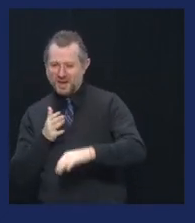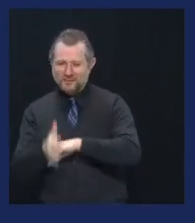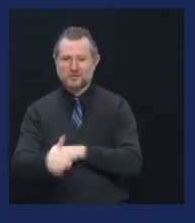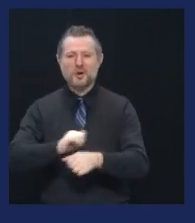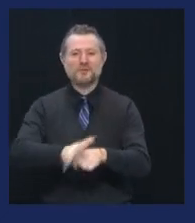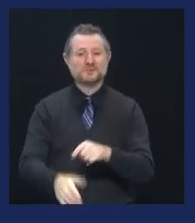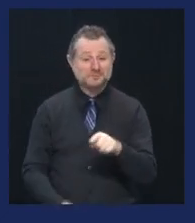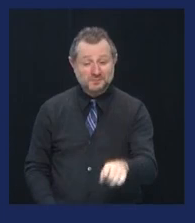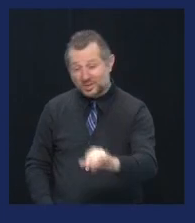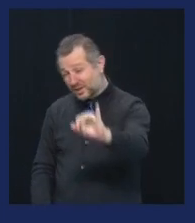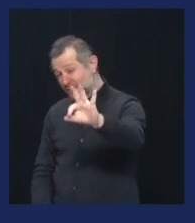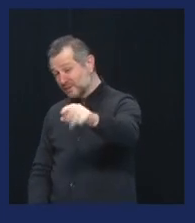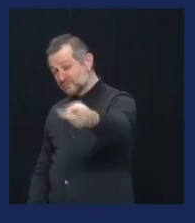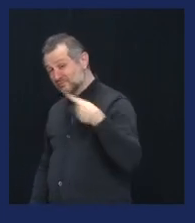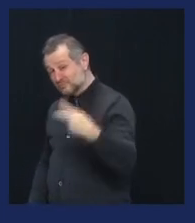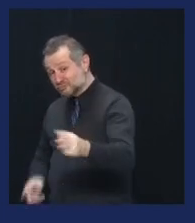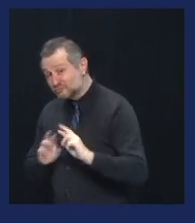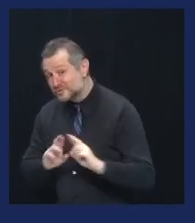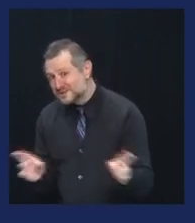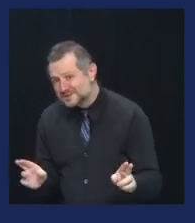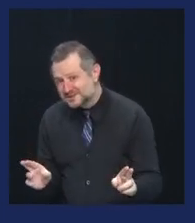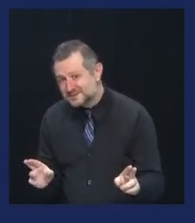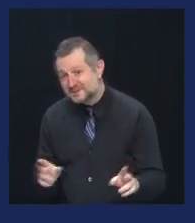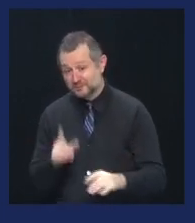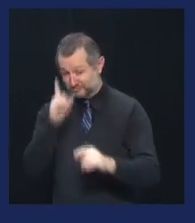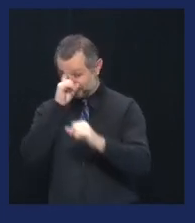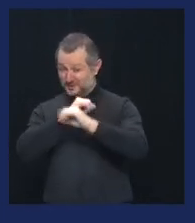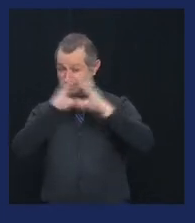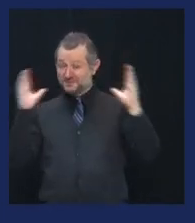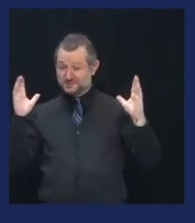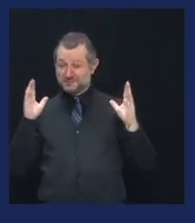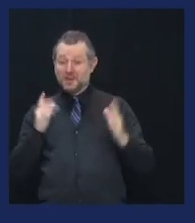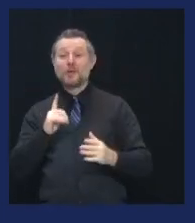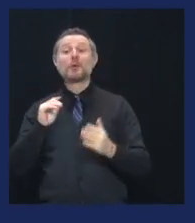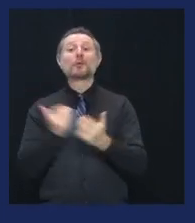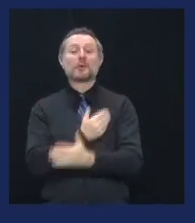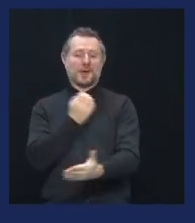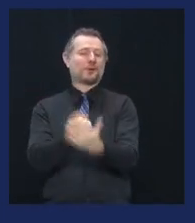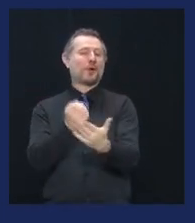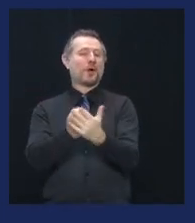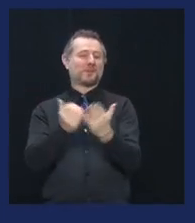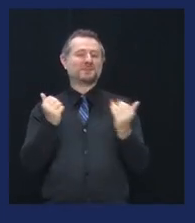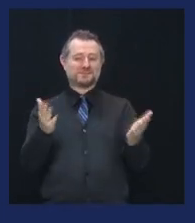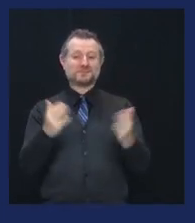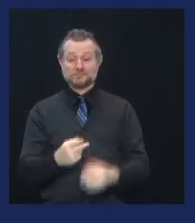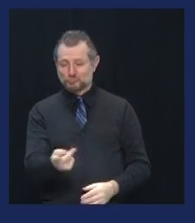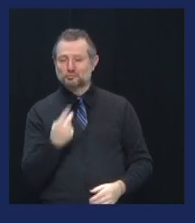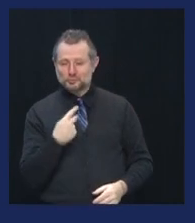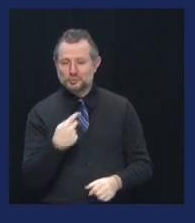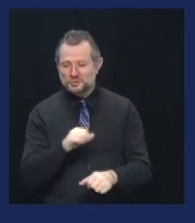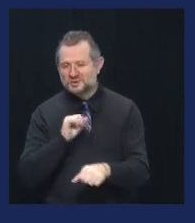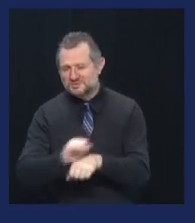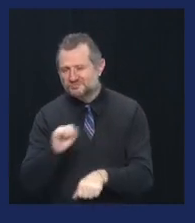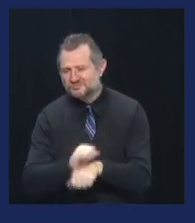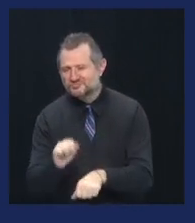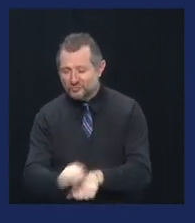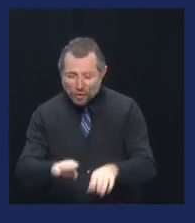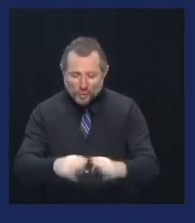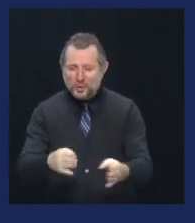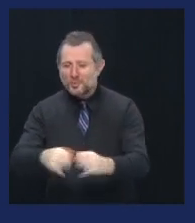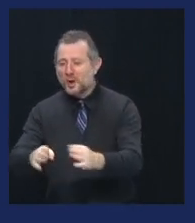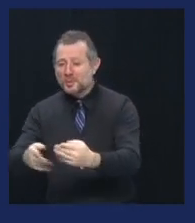the changing economy. While we work to get as many businesses open as possible, we must also realize there will